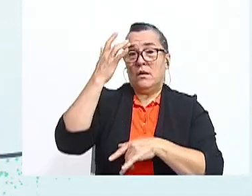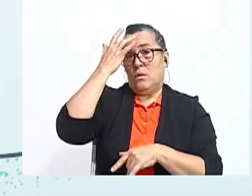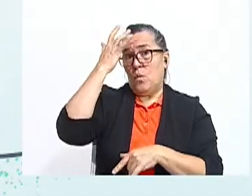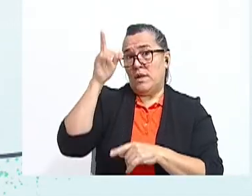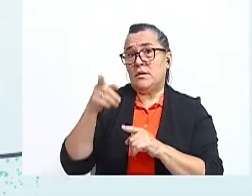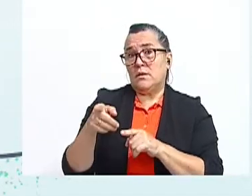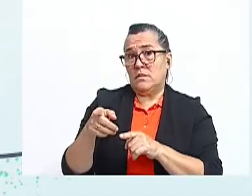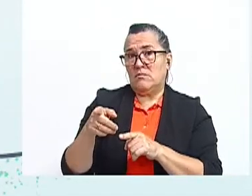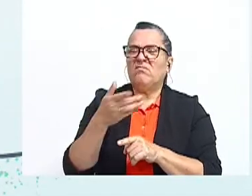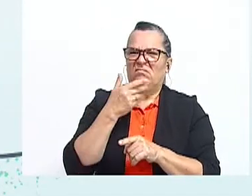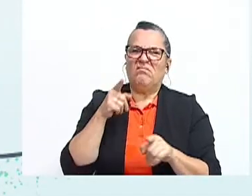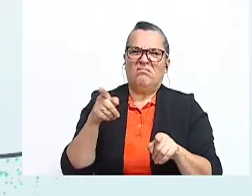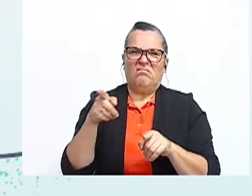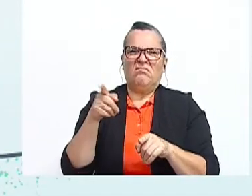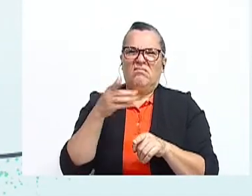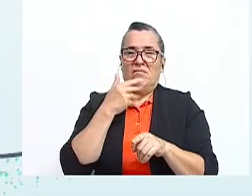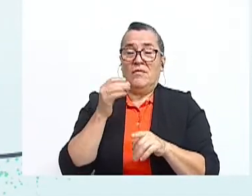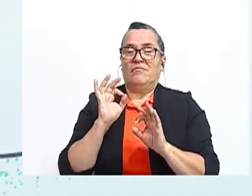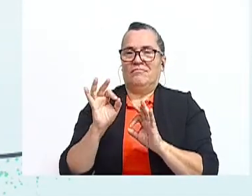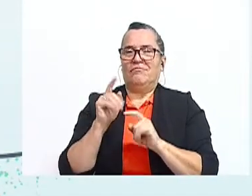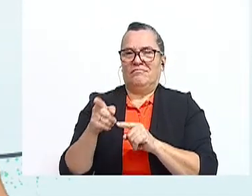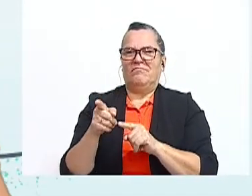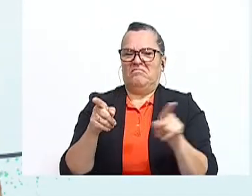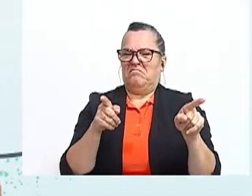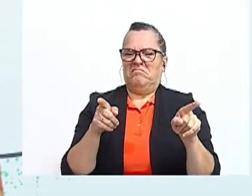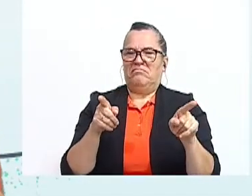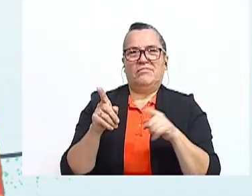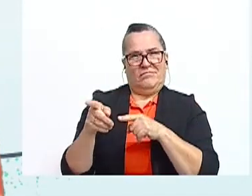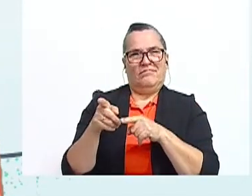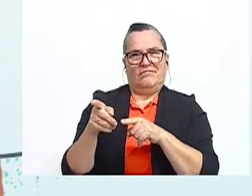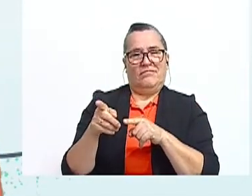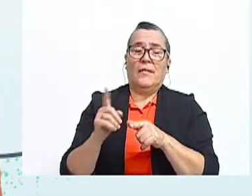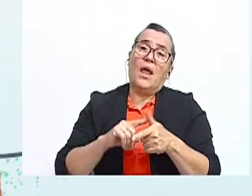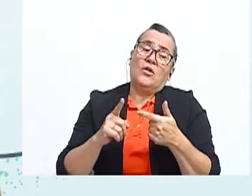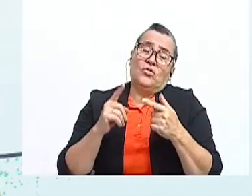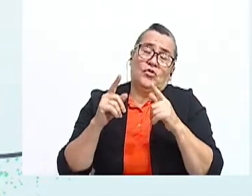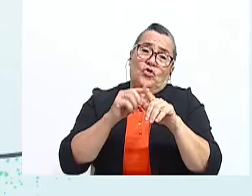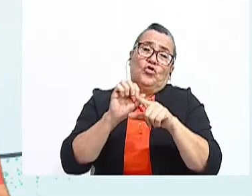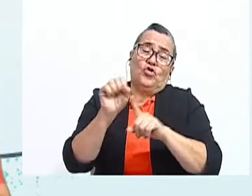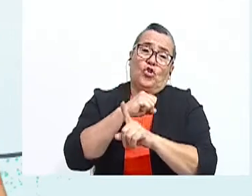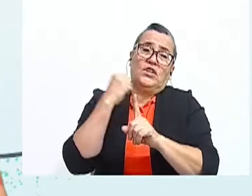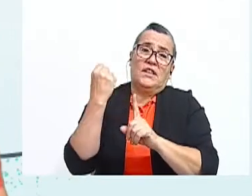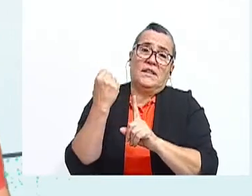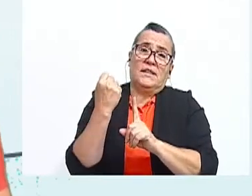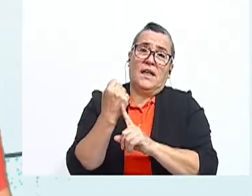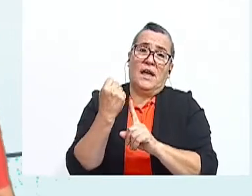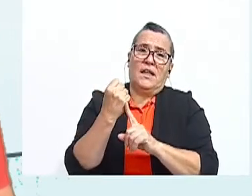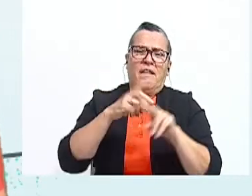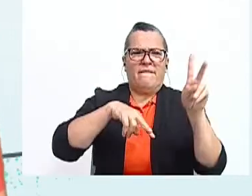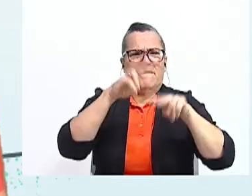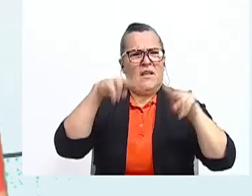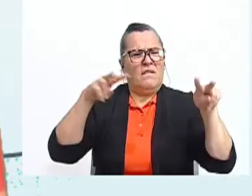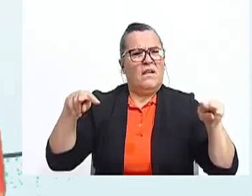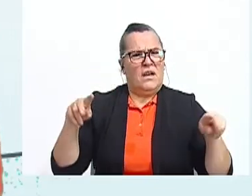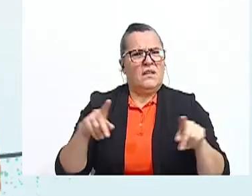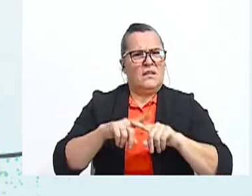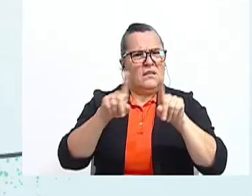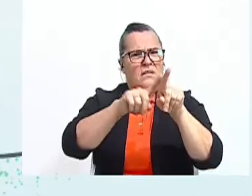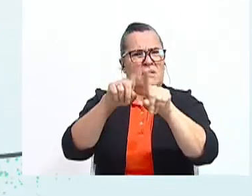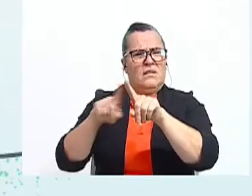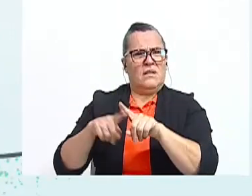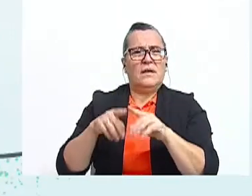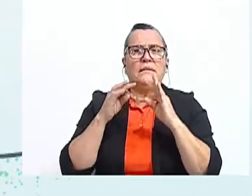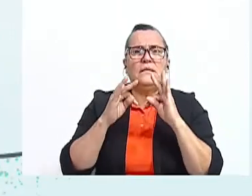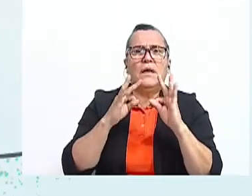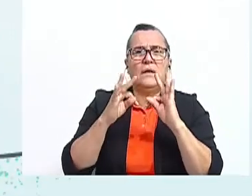wisdomly? Very nice, right? We live in a society, in a very diverse society, right? And we have to try